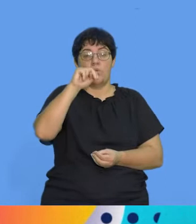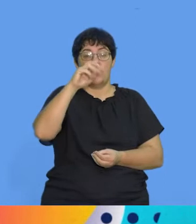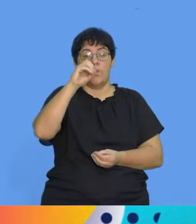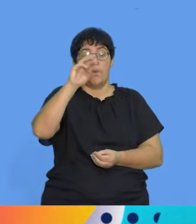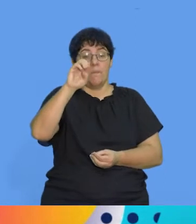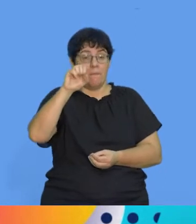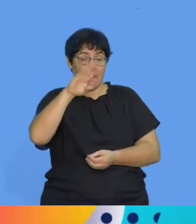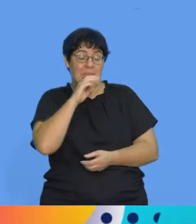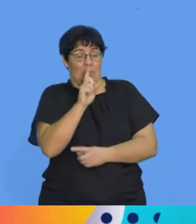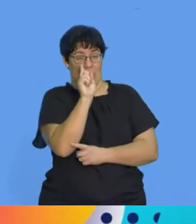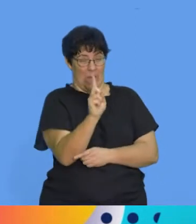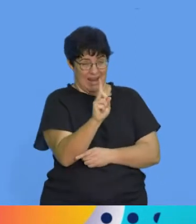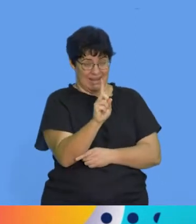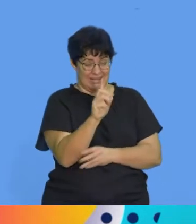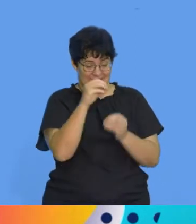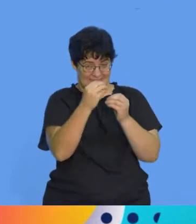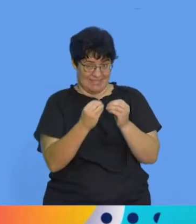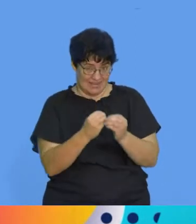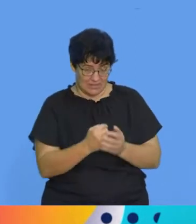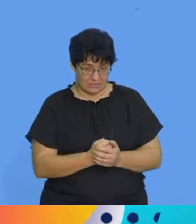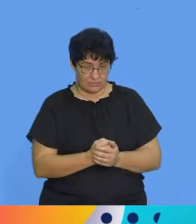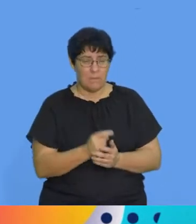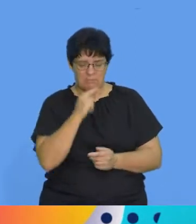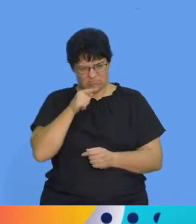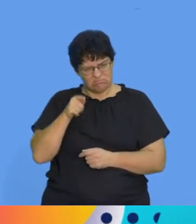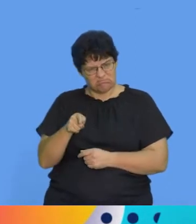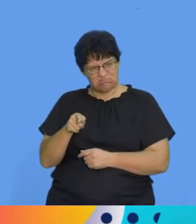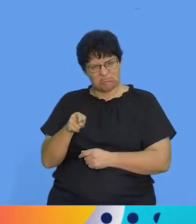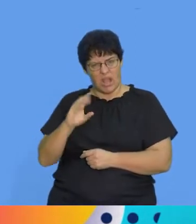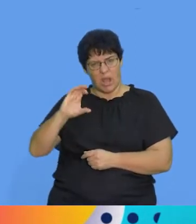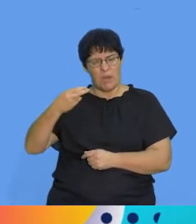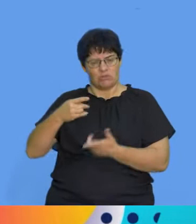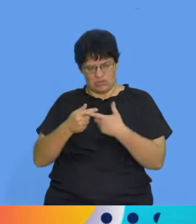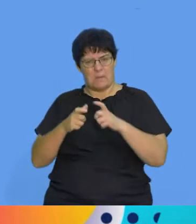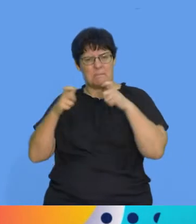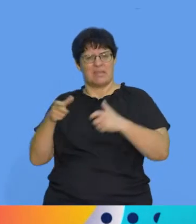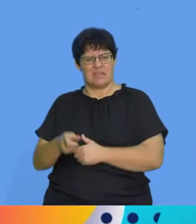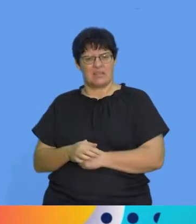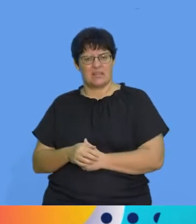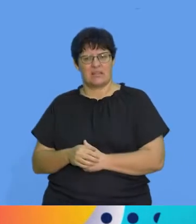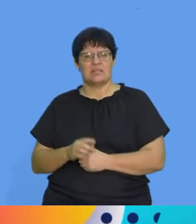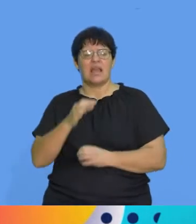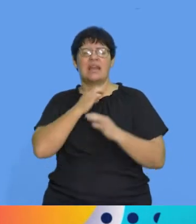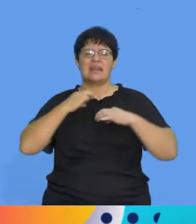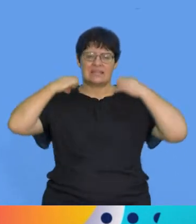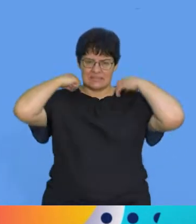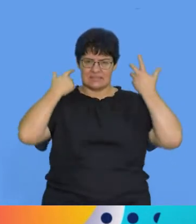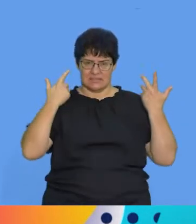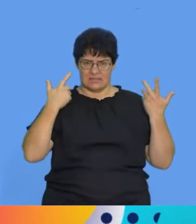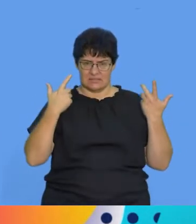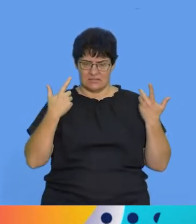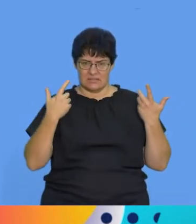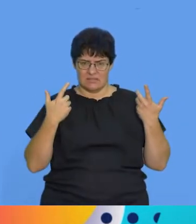1, okay? Now, we said that carbohydrates are big. Now, what big things are, like this necklace, is